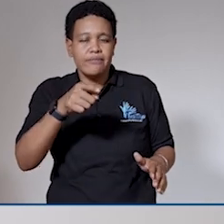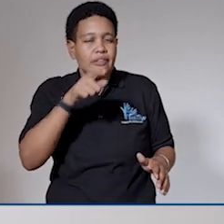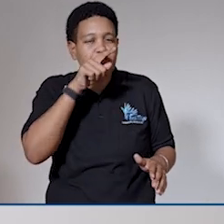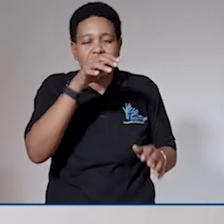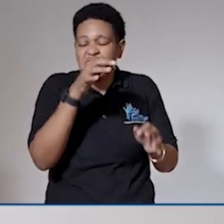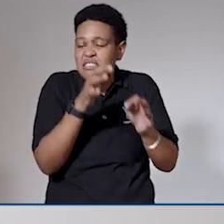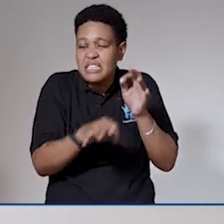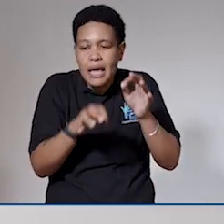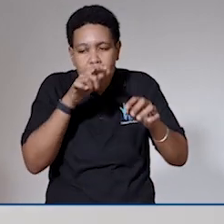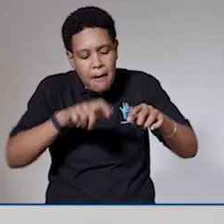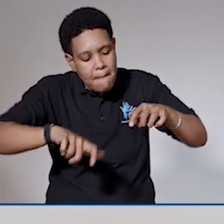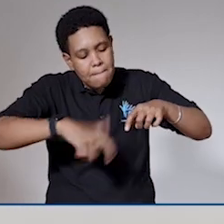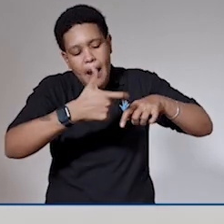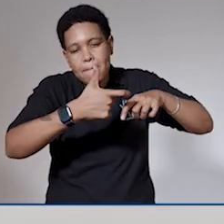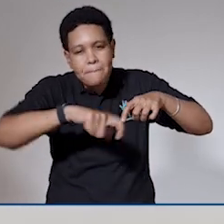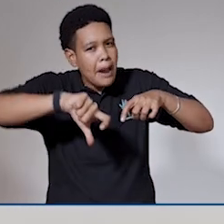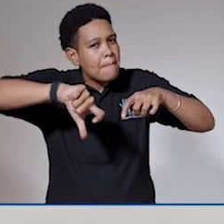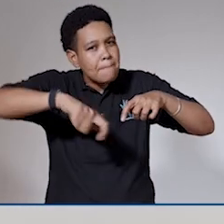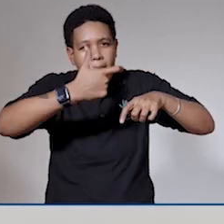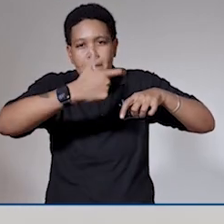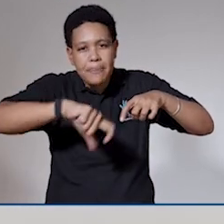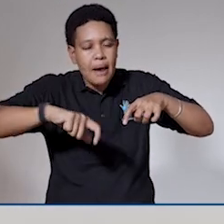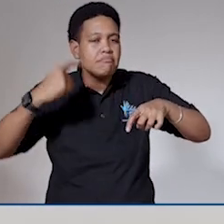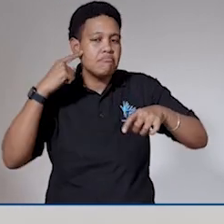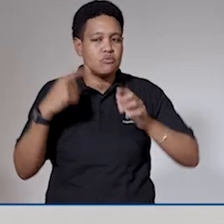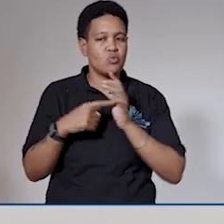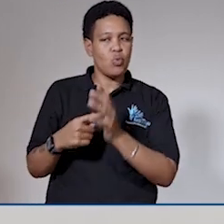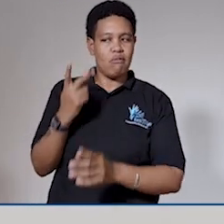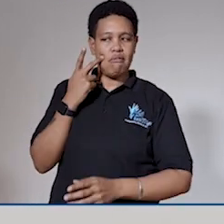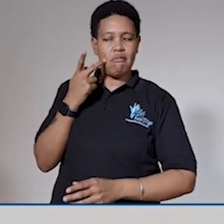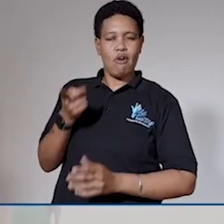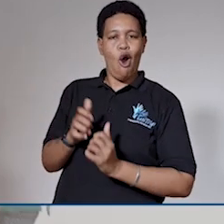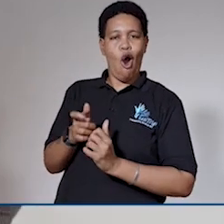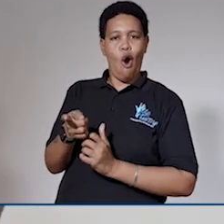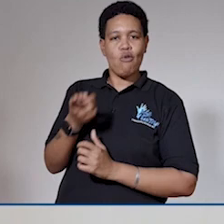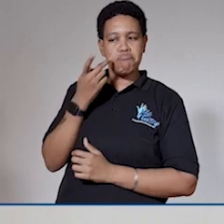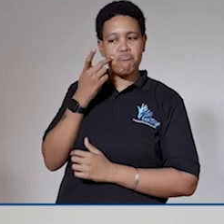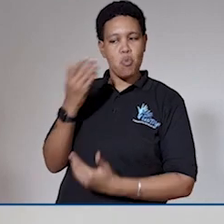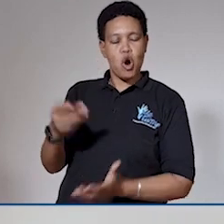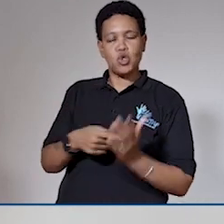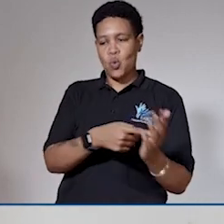snap out, and he's going to show you how he takes it off. So go ahead, take it off.